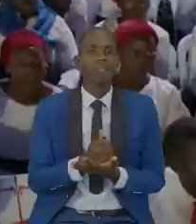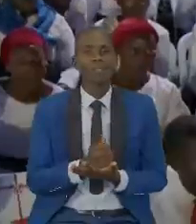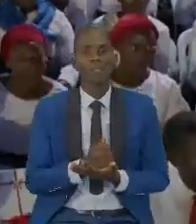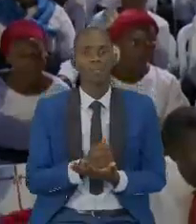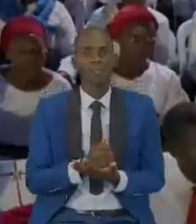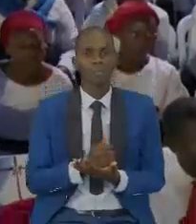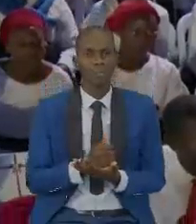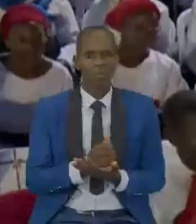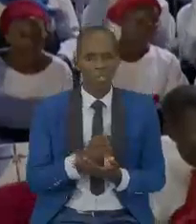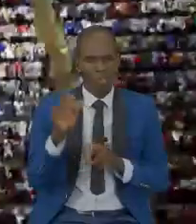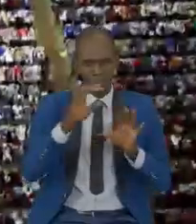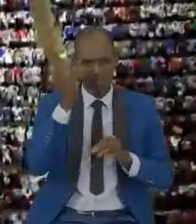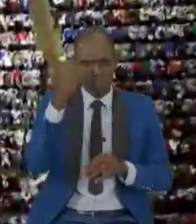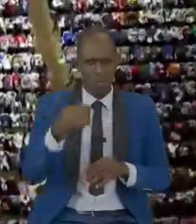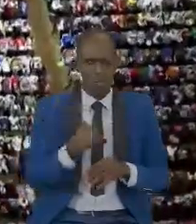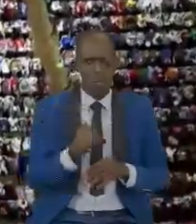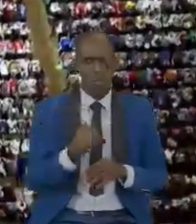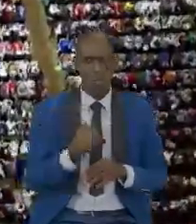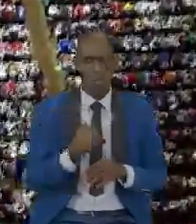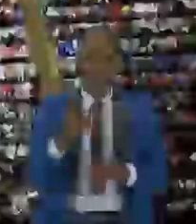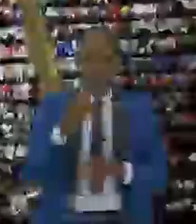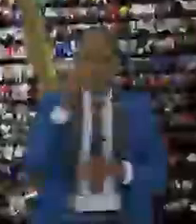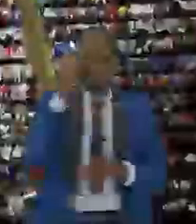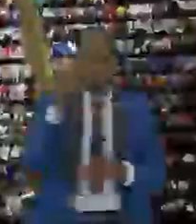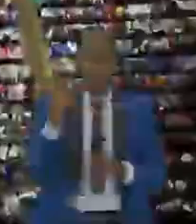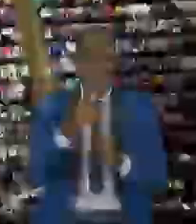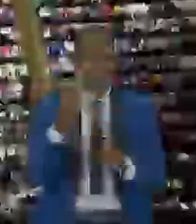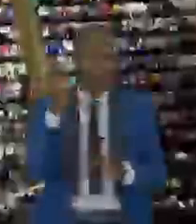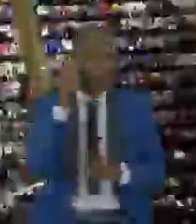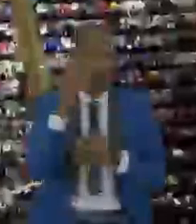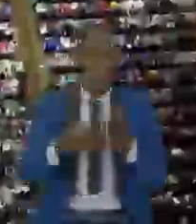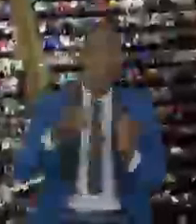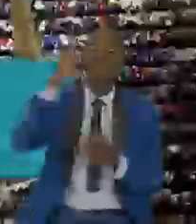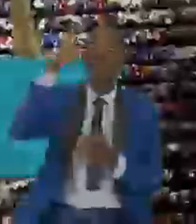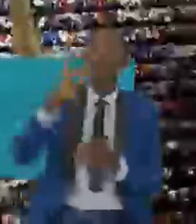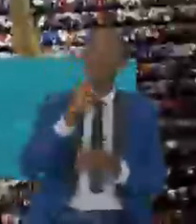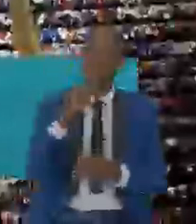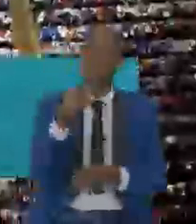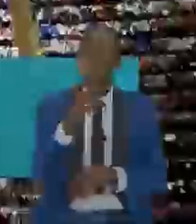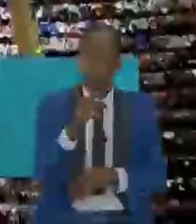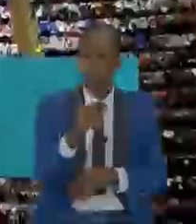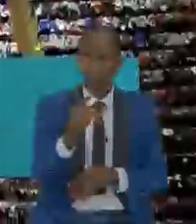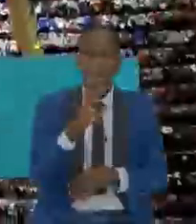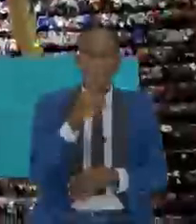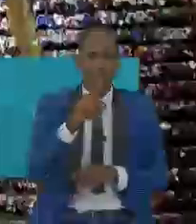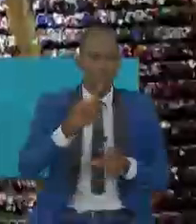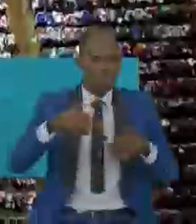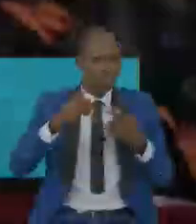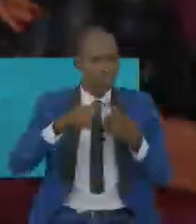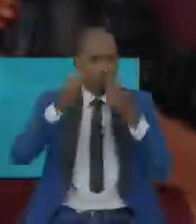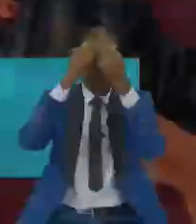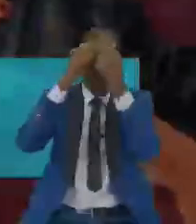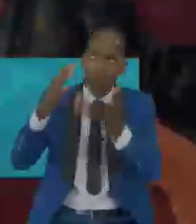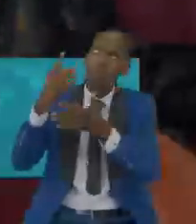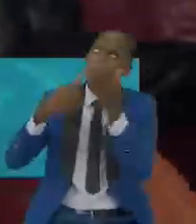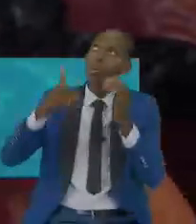tonight. Am I talking to somebody there tonight? Did you hear what God was telling you? Are you going to do what the Lord has told